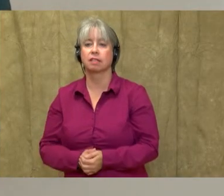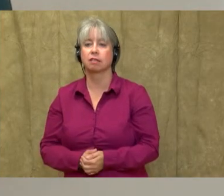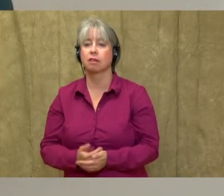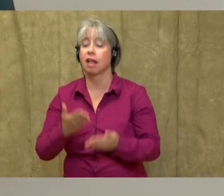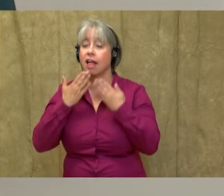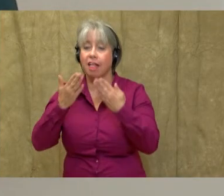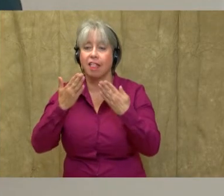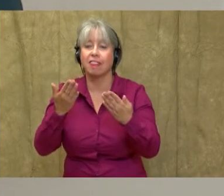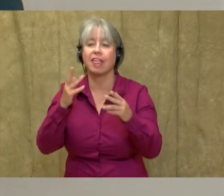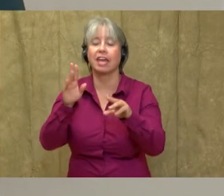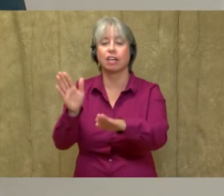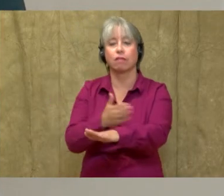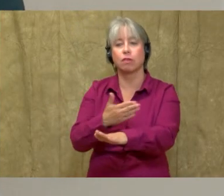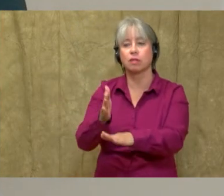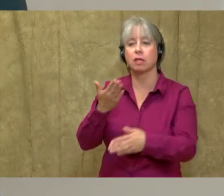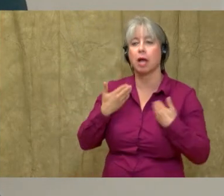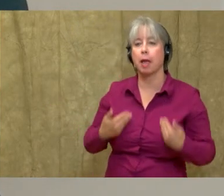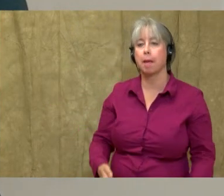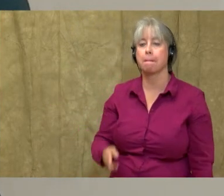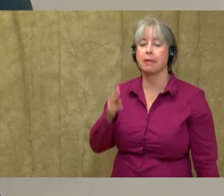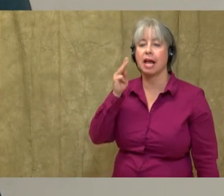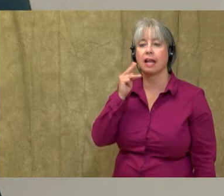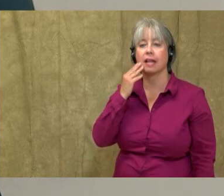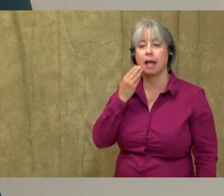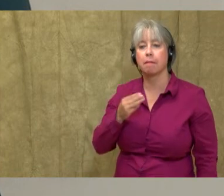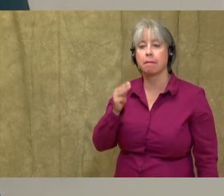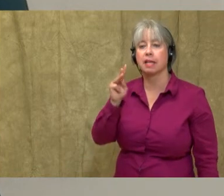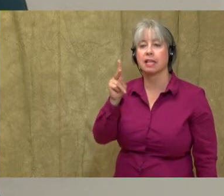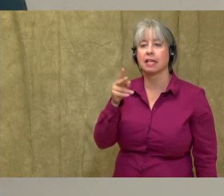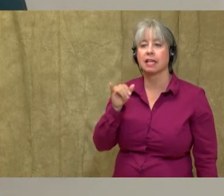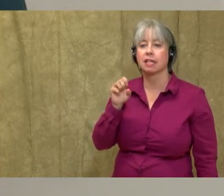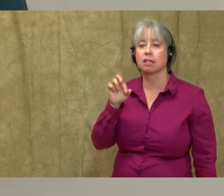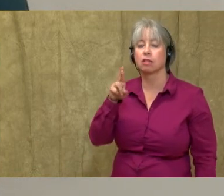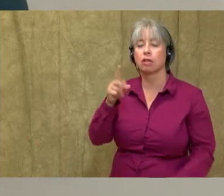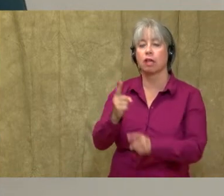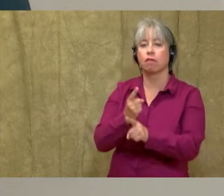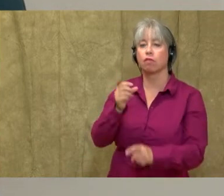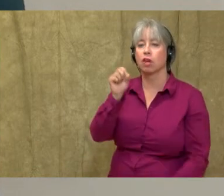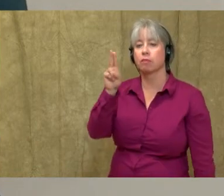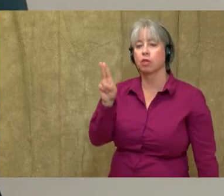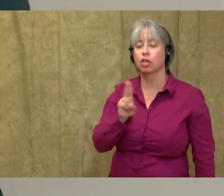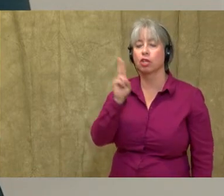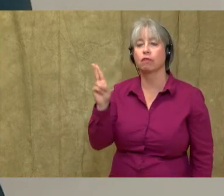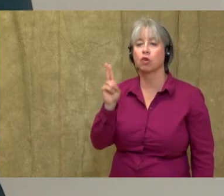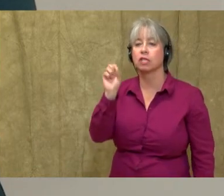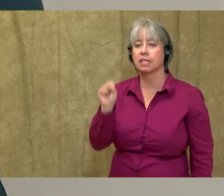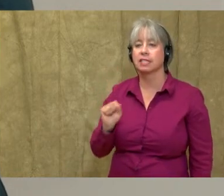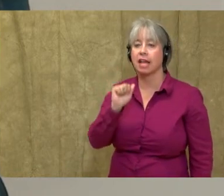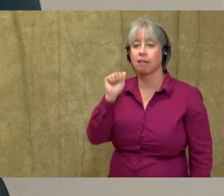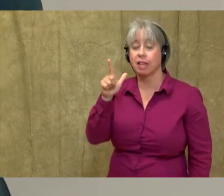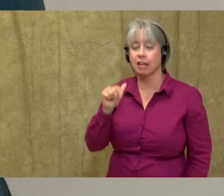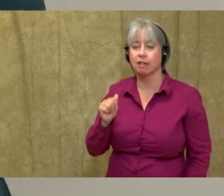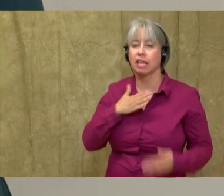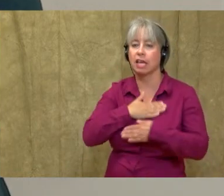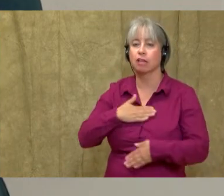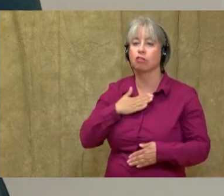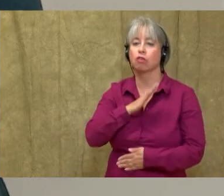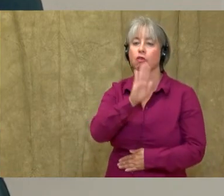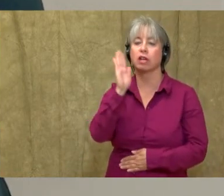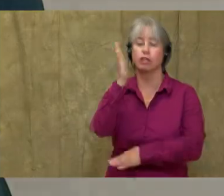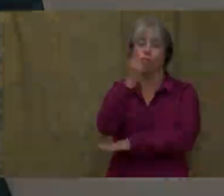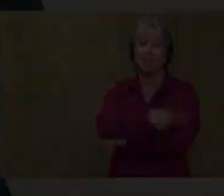Thank you so much for sharing. My name is Mrs. Kaiser, and I'm from the University of South Alabama. You all enjoy the rest of your day, and I'll see you next time.